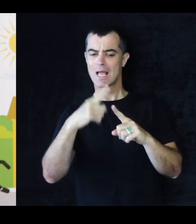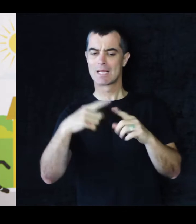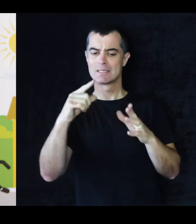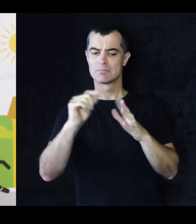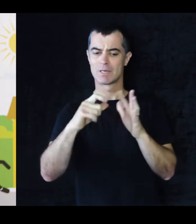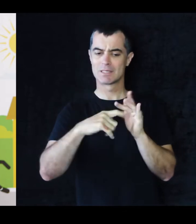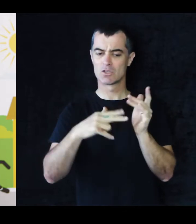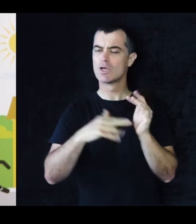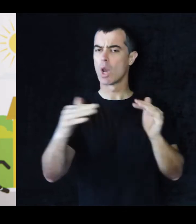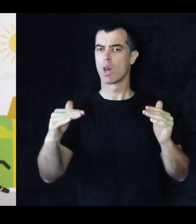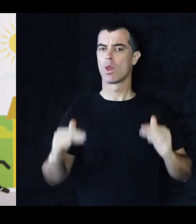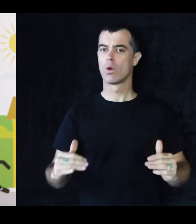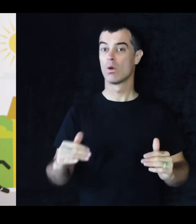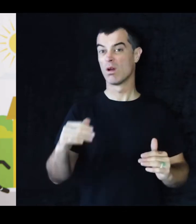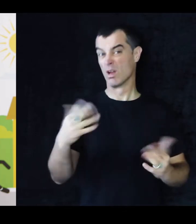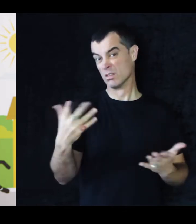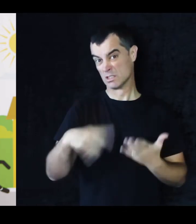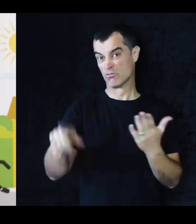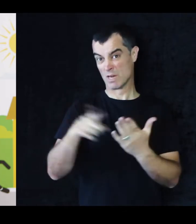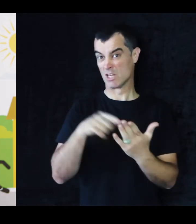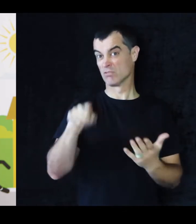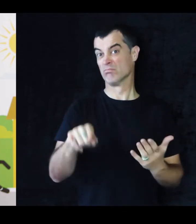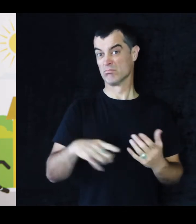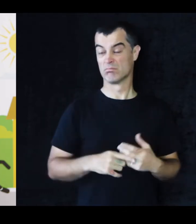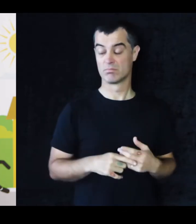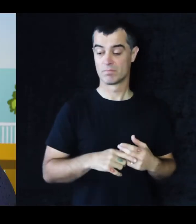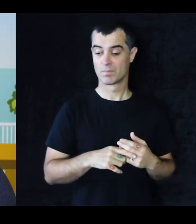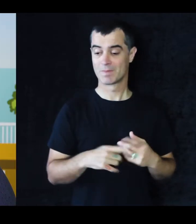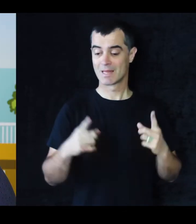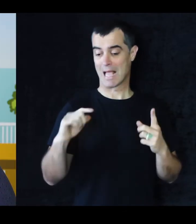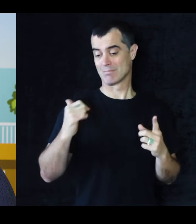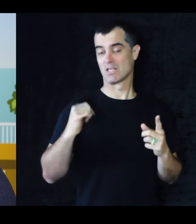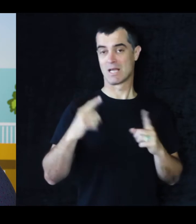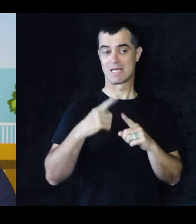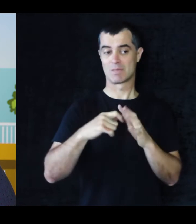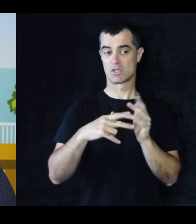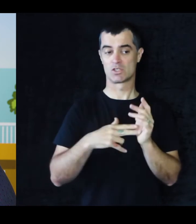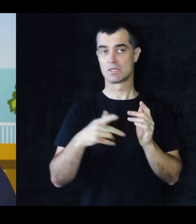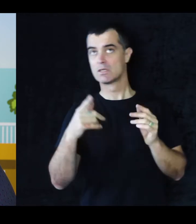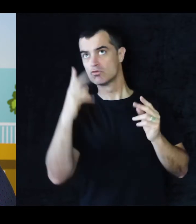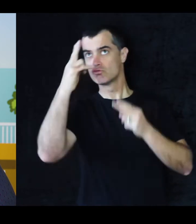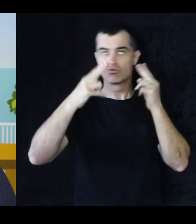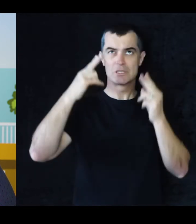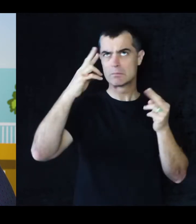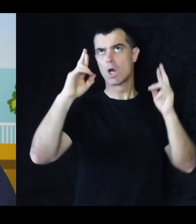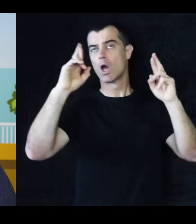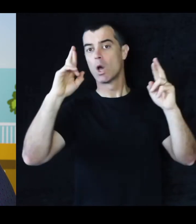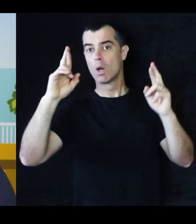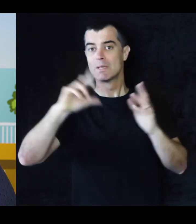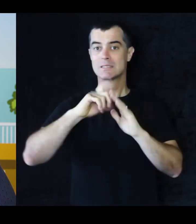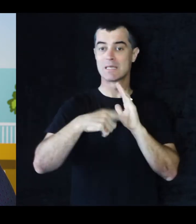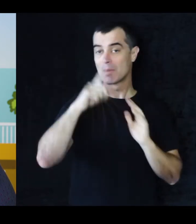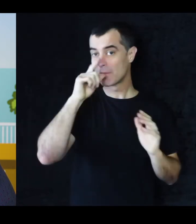low expectations of us. And that in itself is discriminatory. The expectations that we have for the ambitions